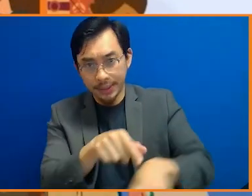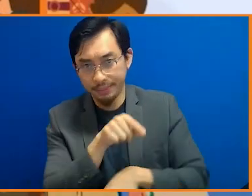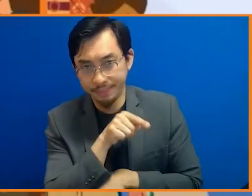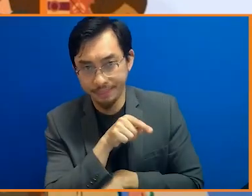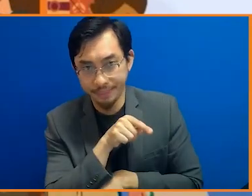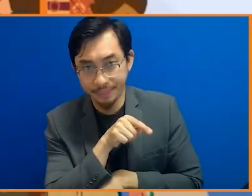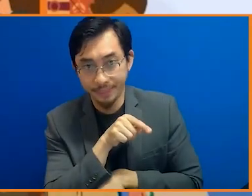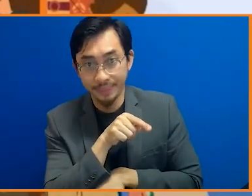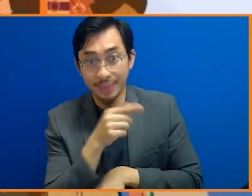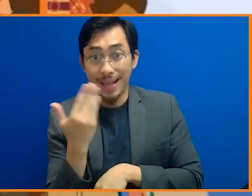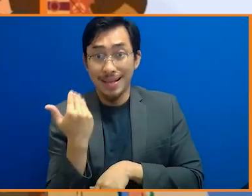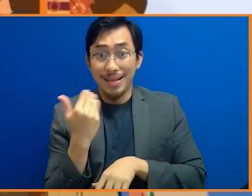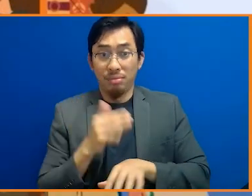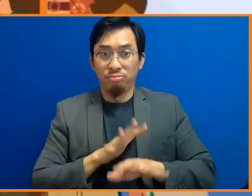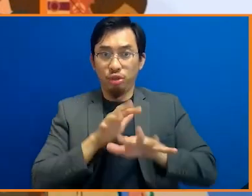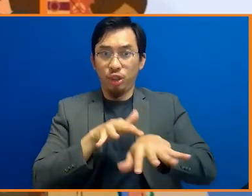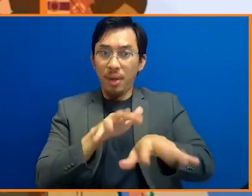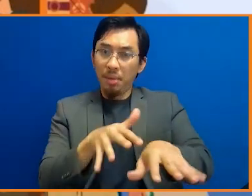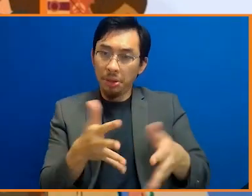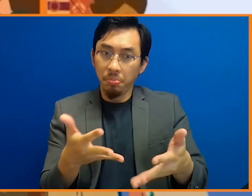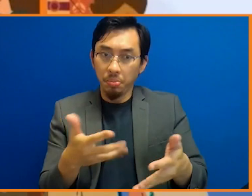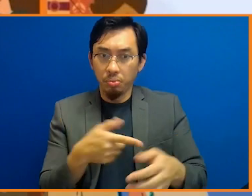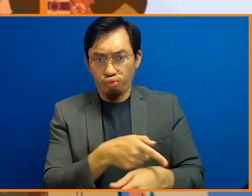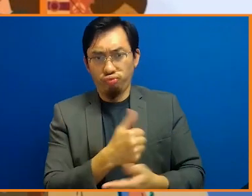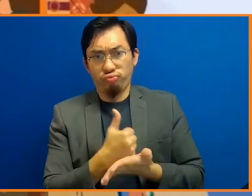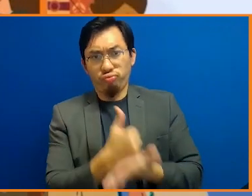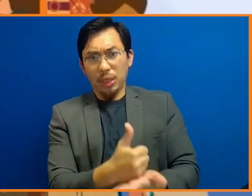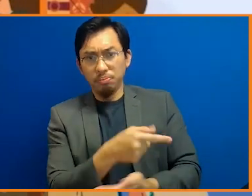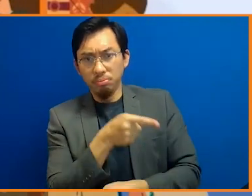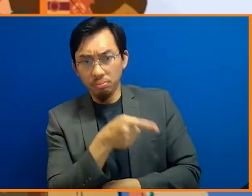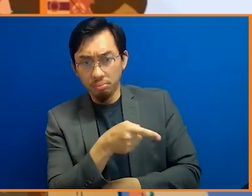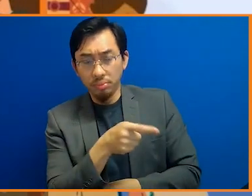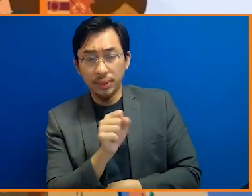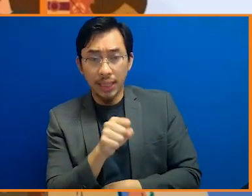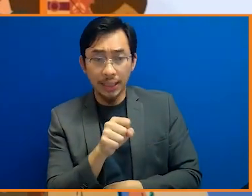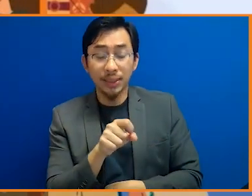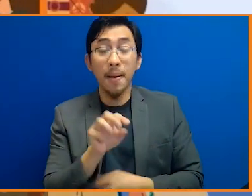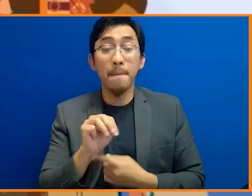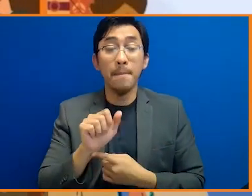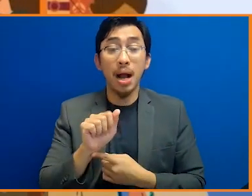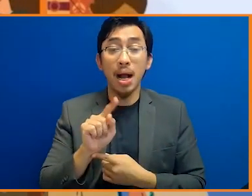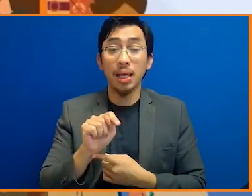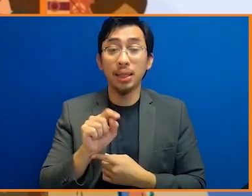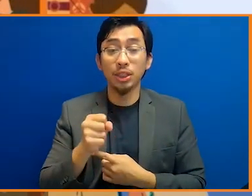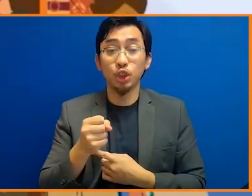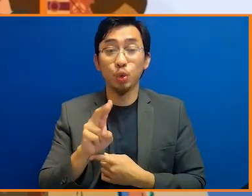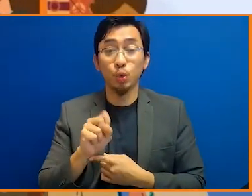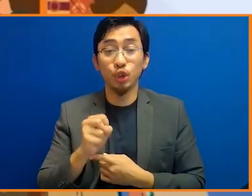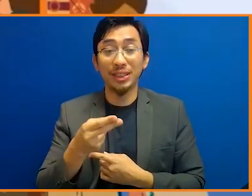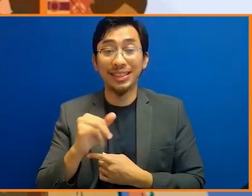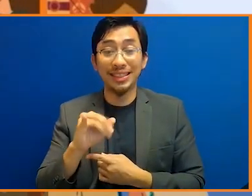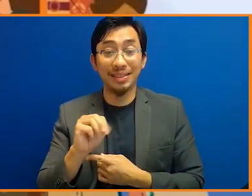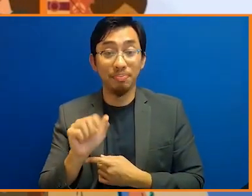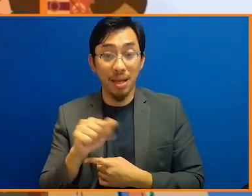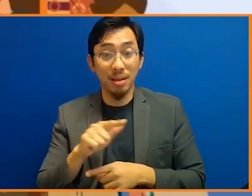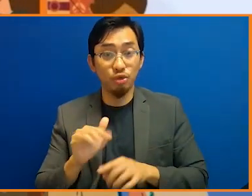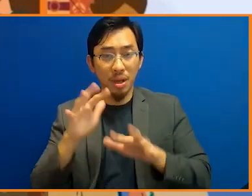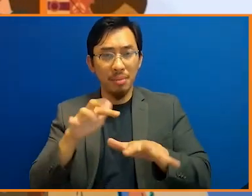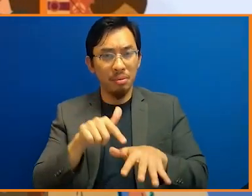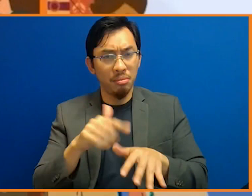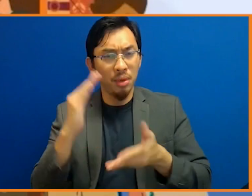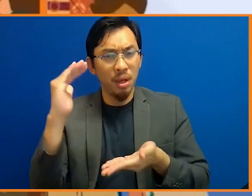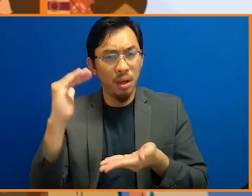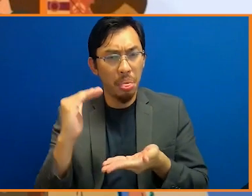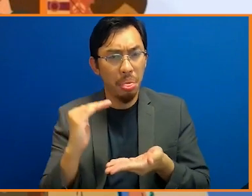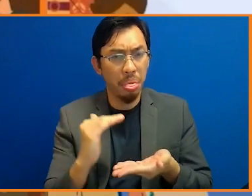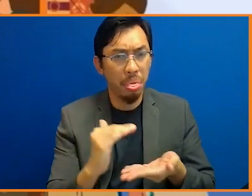mitigate the height of tsunami or the current tsunami velocity. So at that time, so in Matsushima, the tsunami is